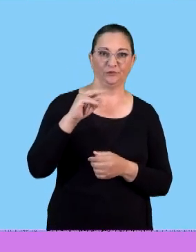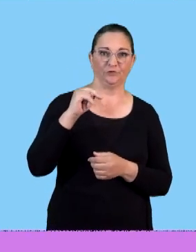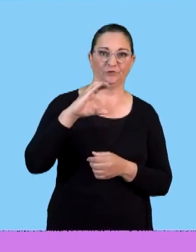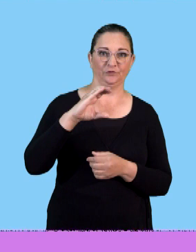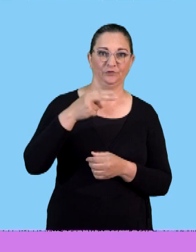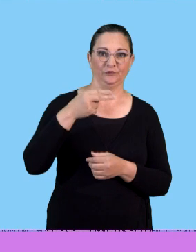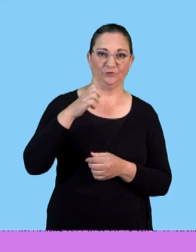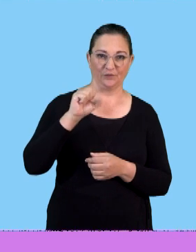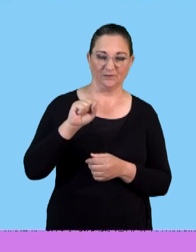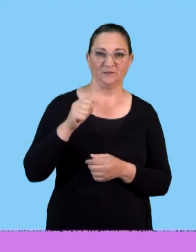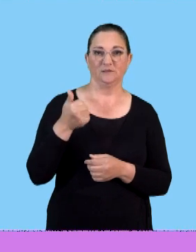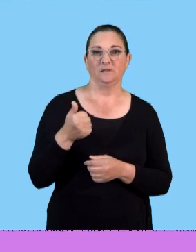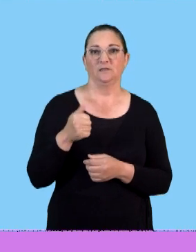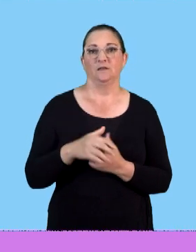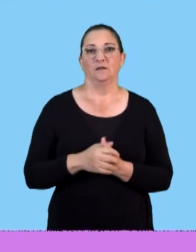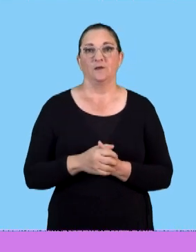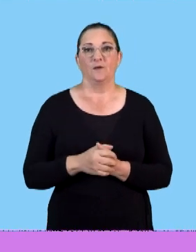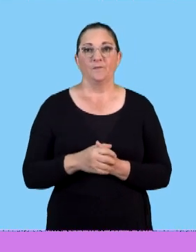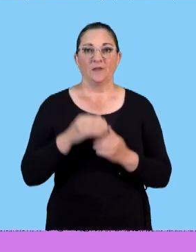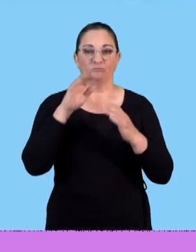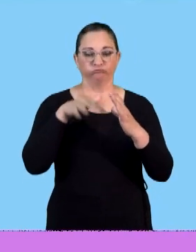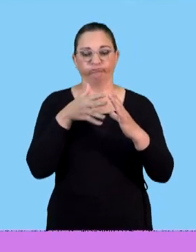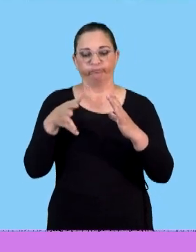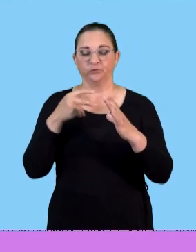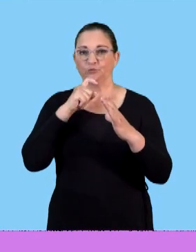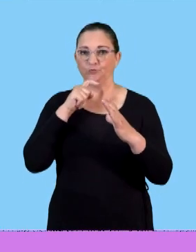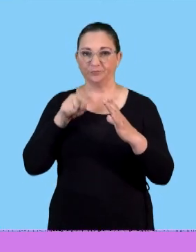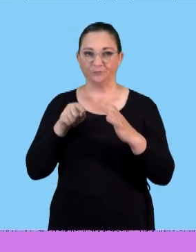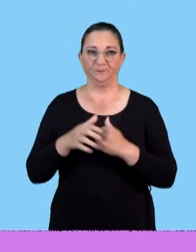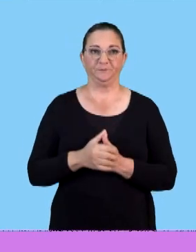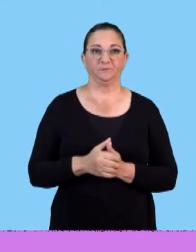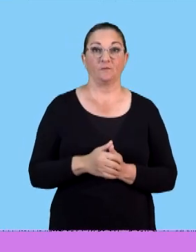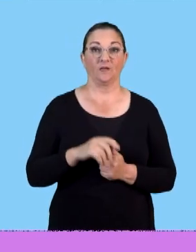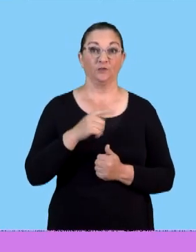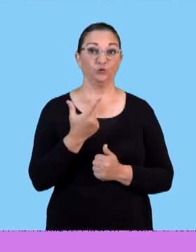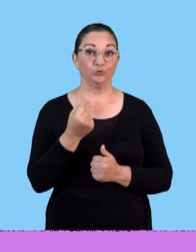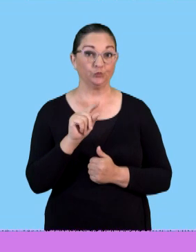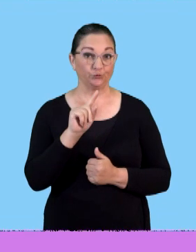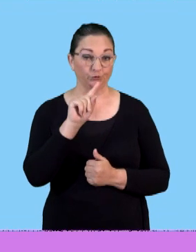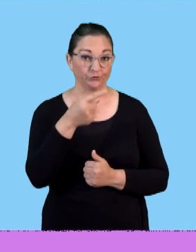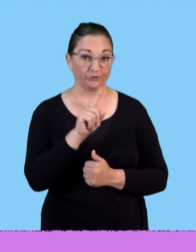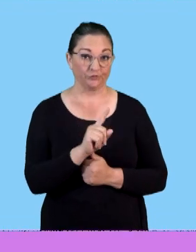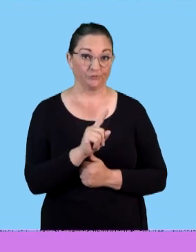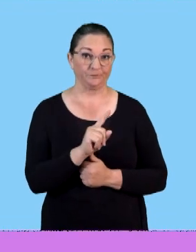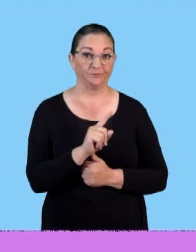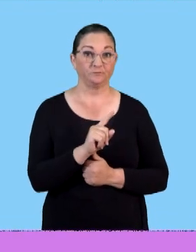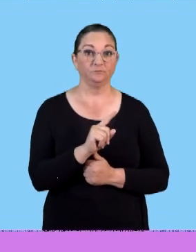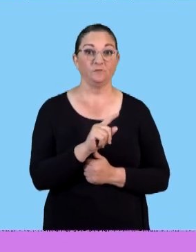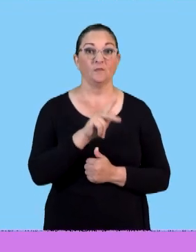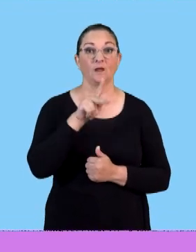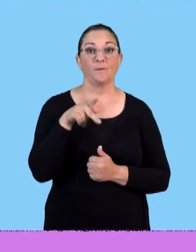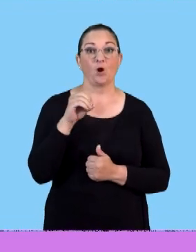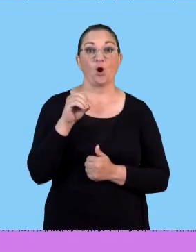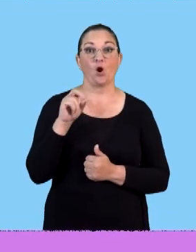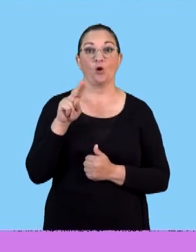Okay, so looking at this question, what is it that we need to do first? Okay, we'll look at the pounds that was given to